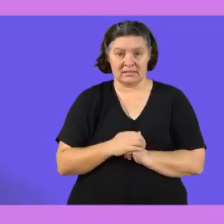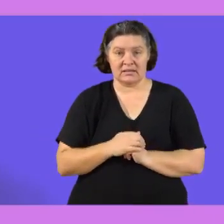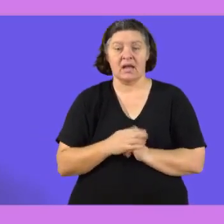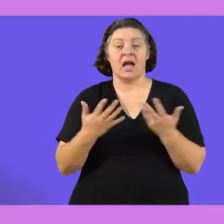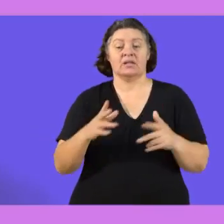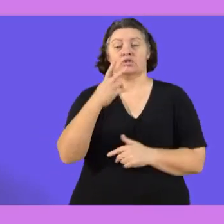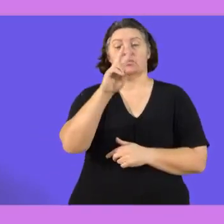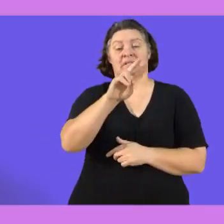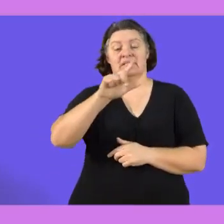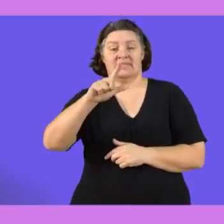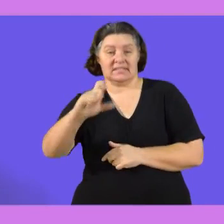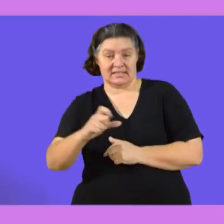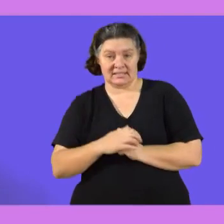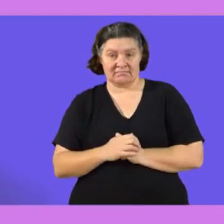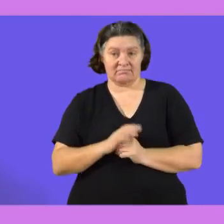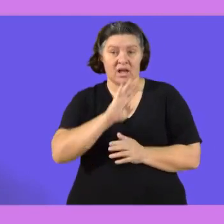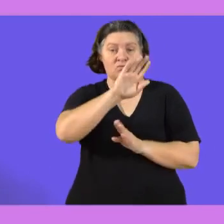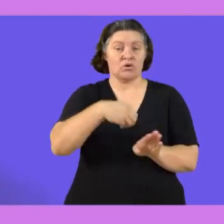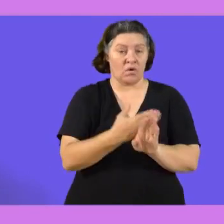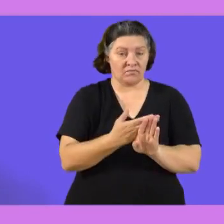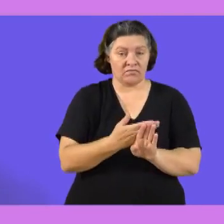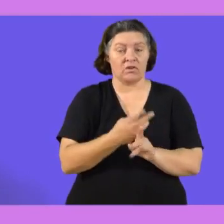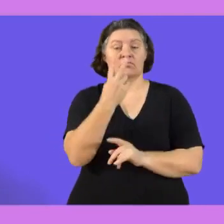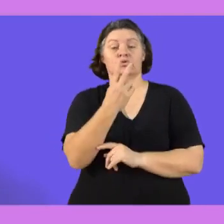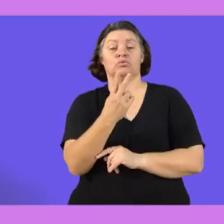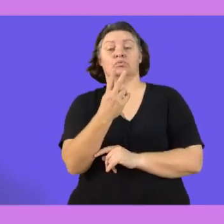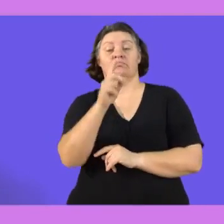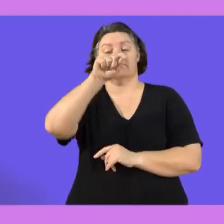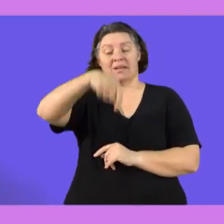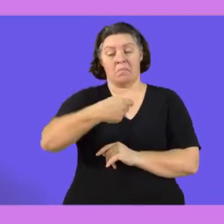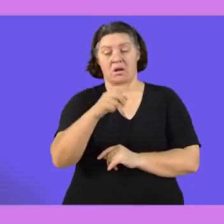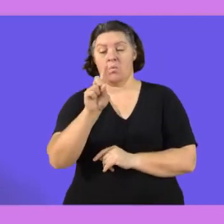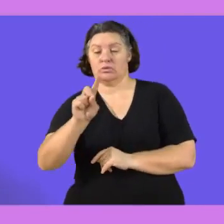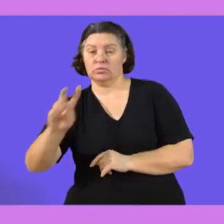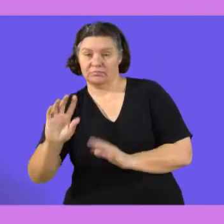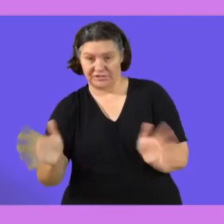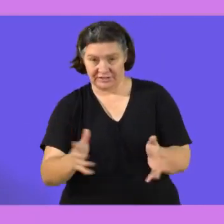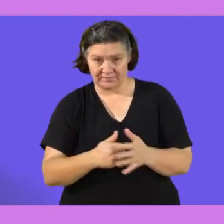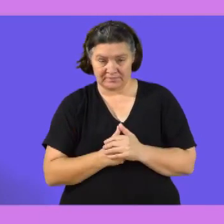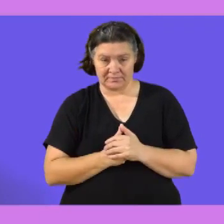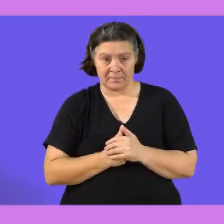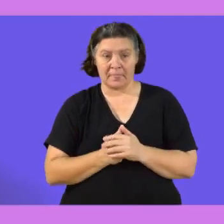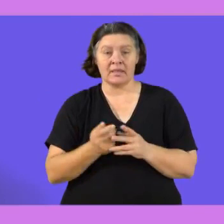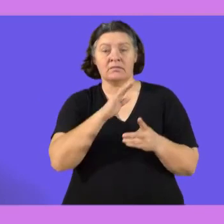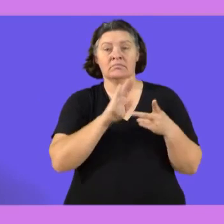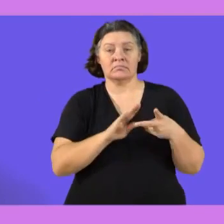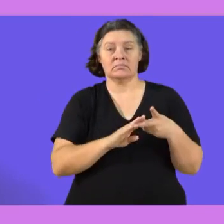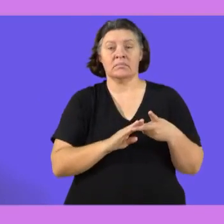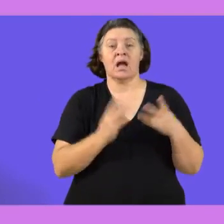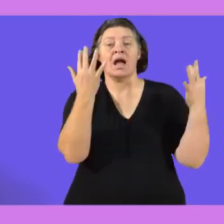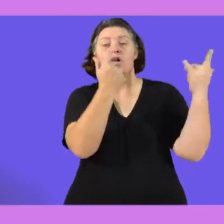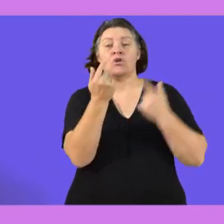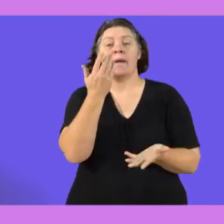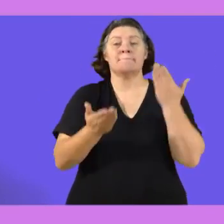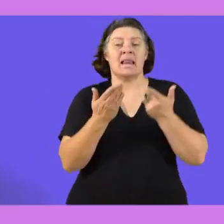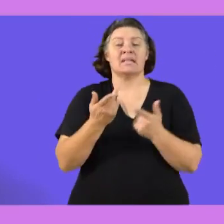727 Rand and 27 cents. I already rounded off to 2 decimal places. Next question, it says